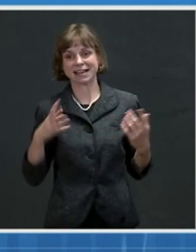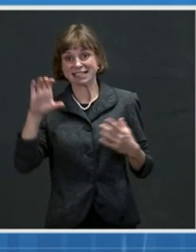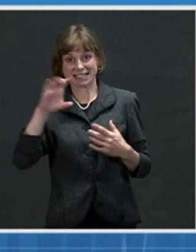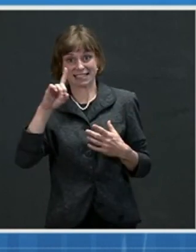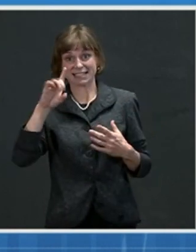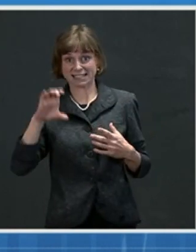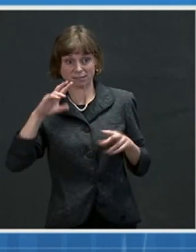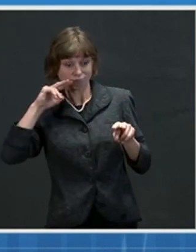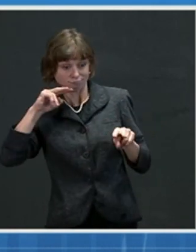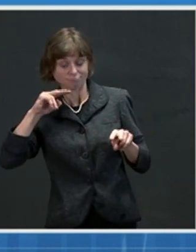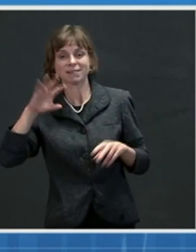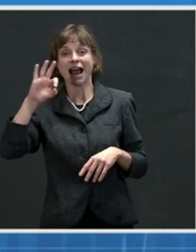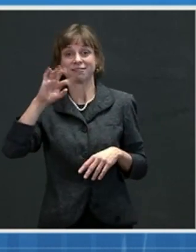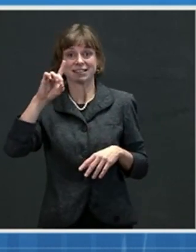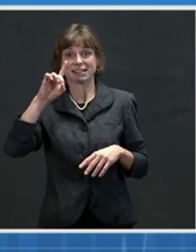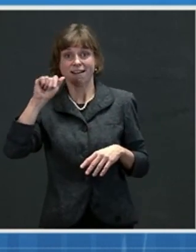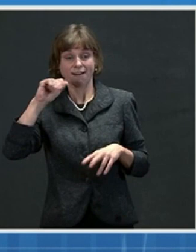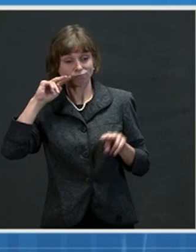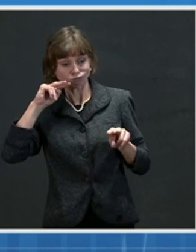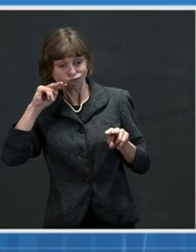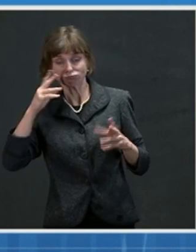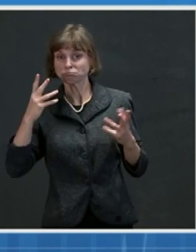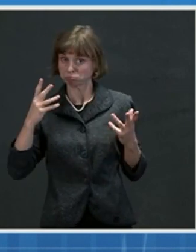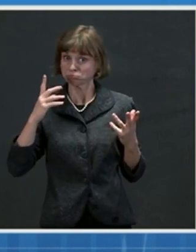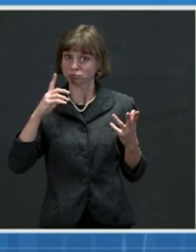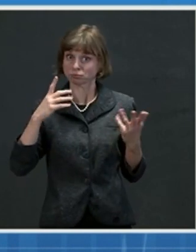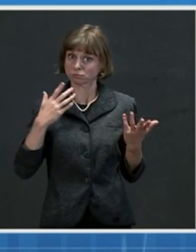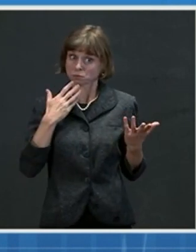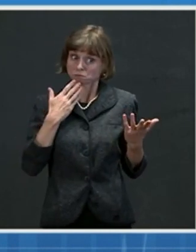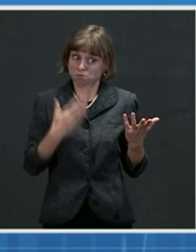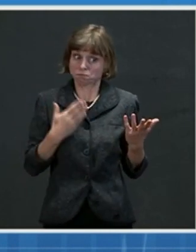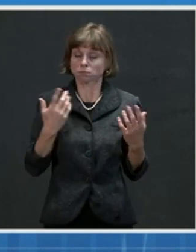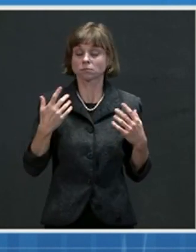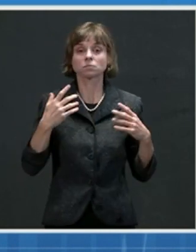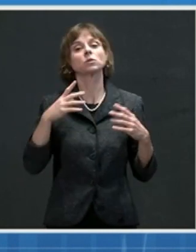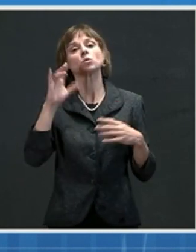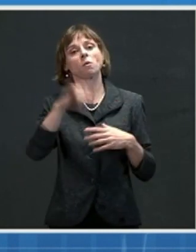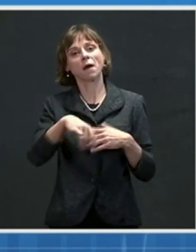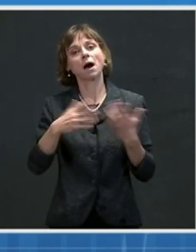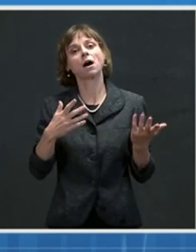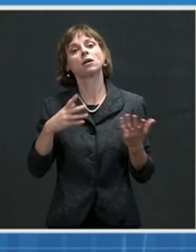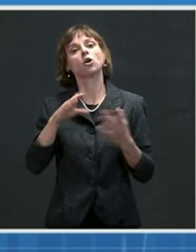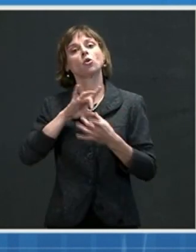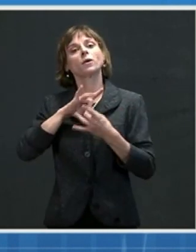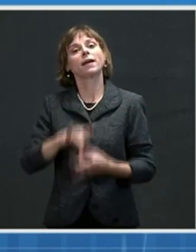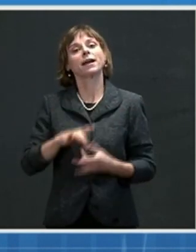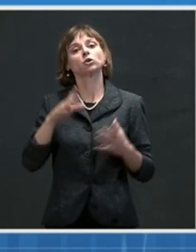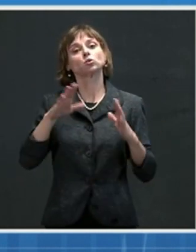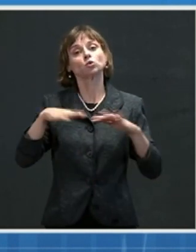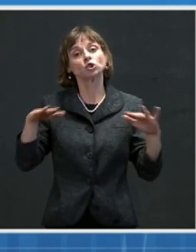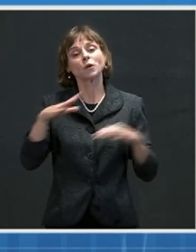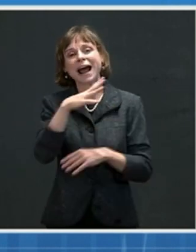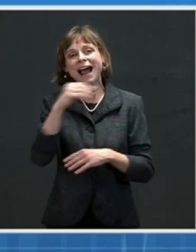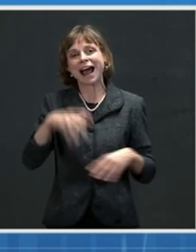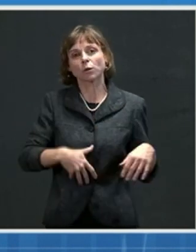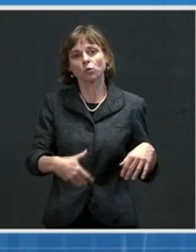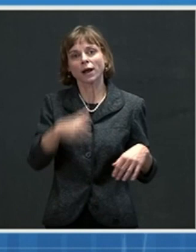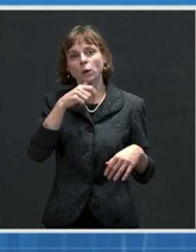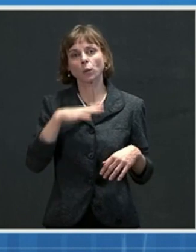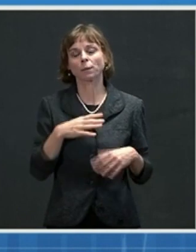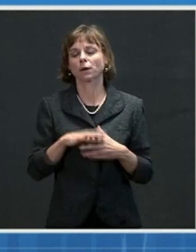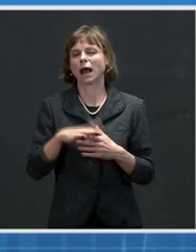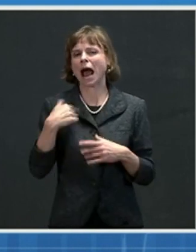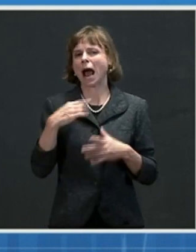and the FDA. So that's where we're going there. With regard to children and pregnant women, as I mentioned on a